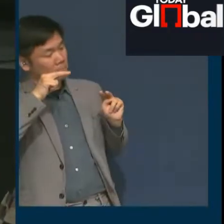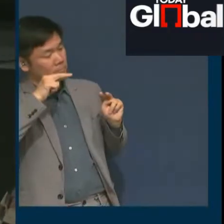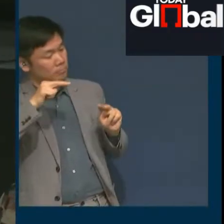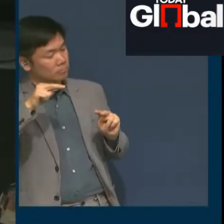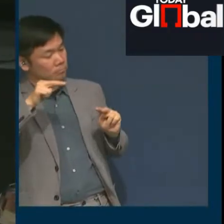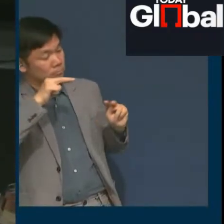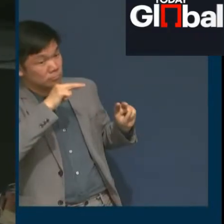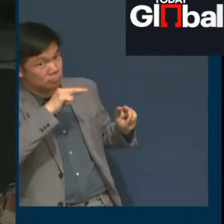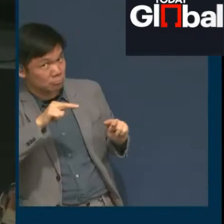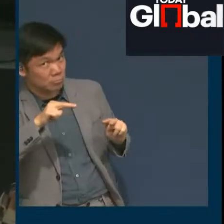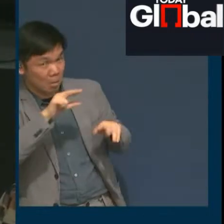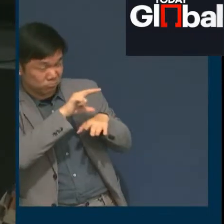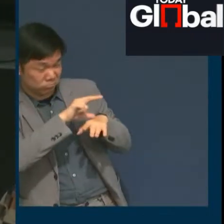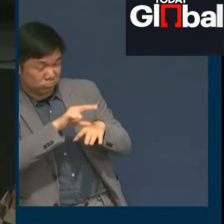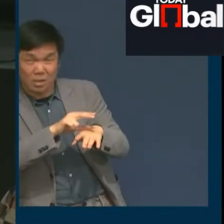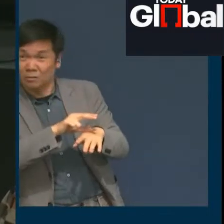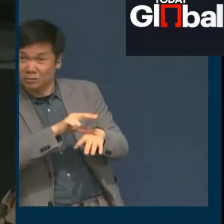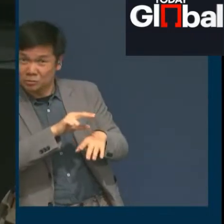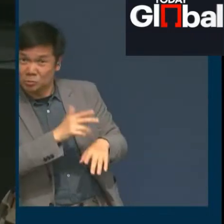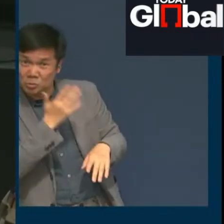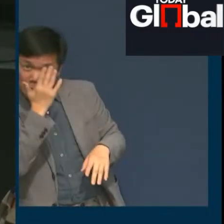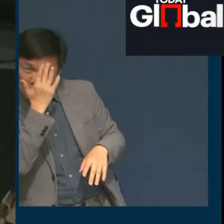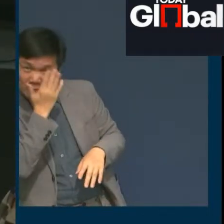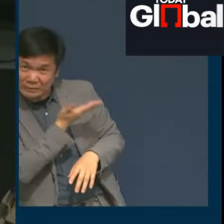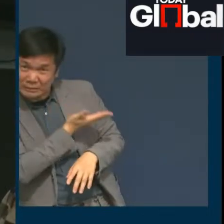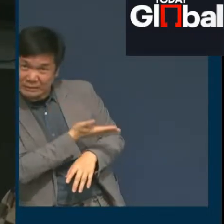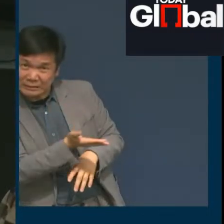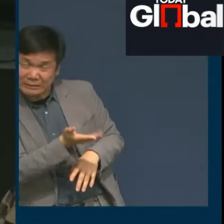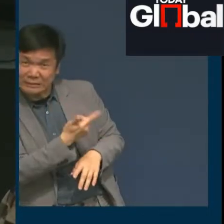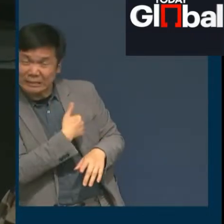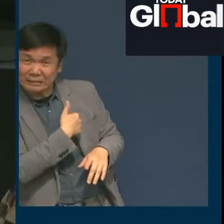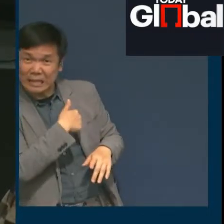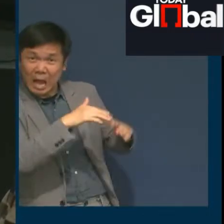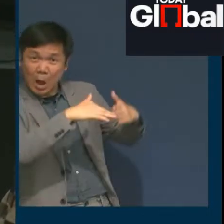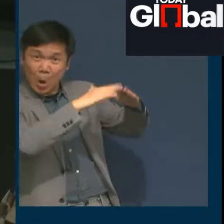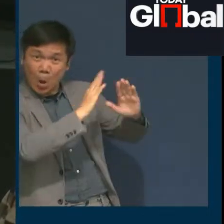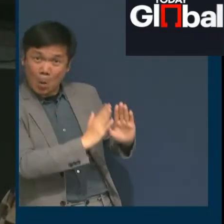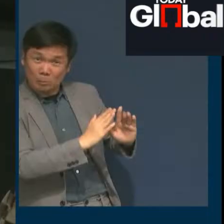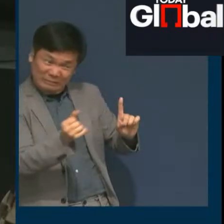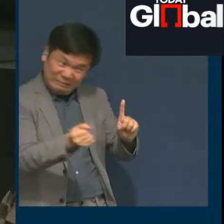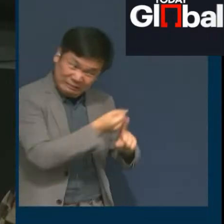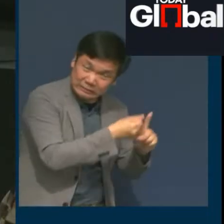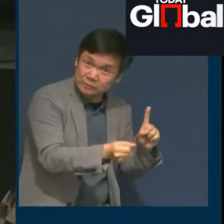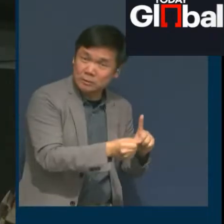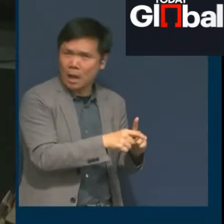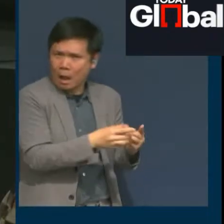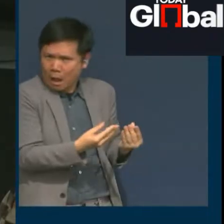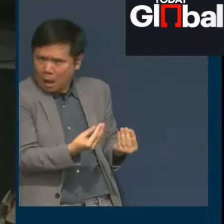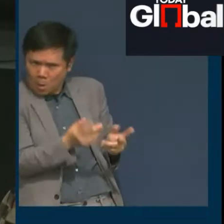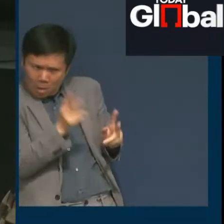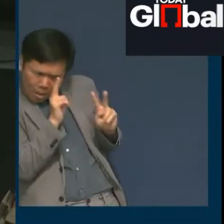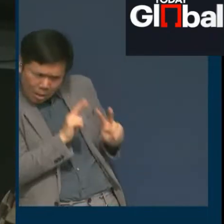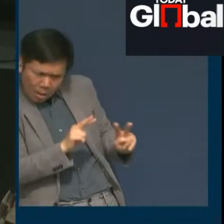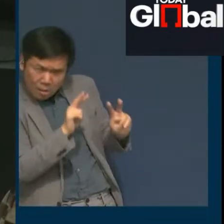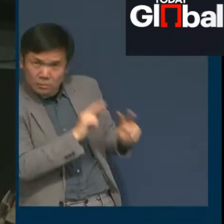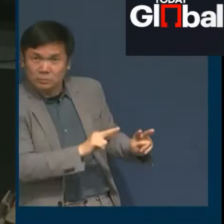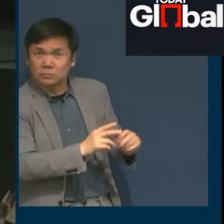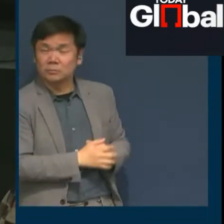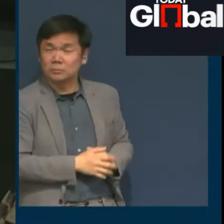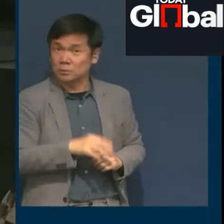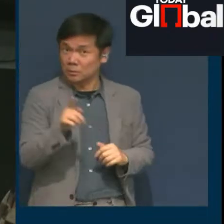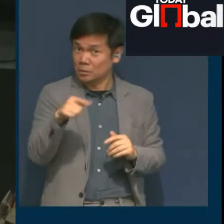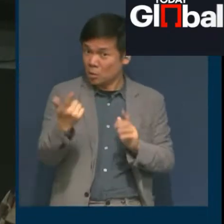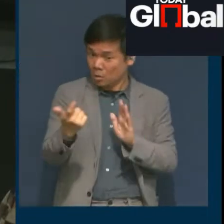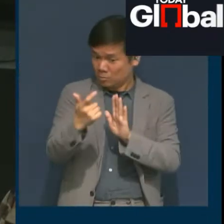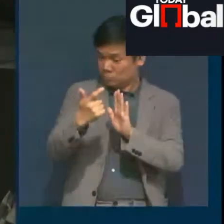effective follow-up to investigate cases of violence against women? Do these mechanisms guarantee